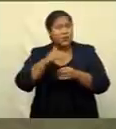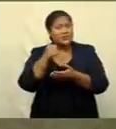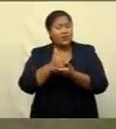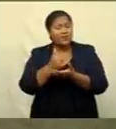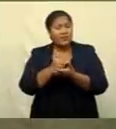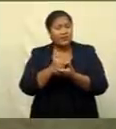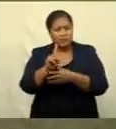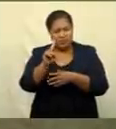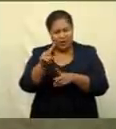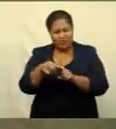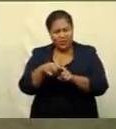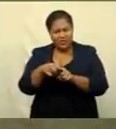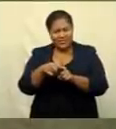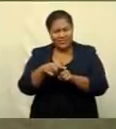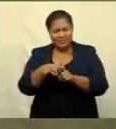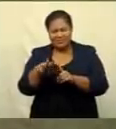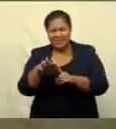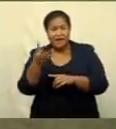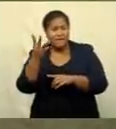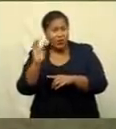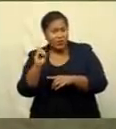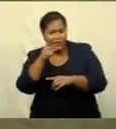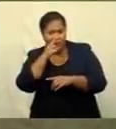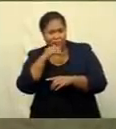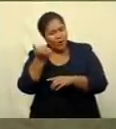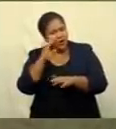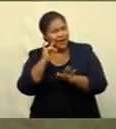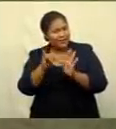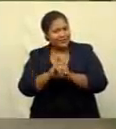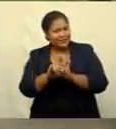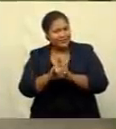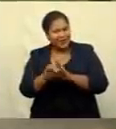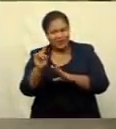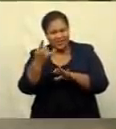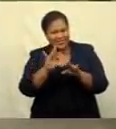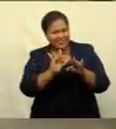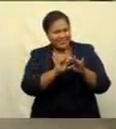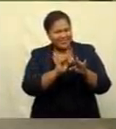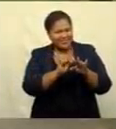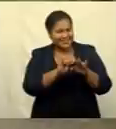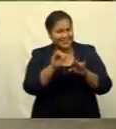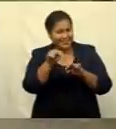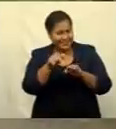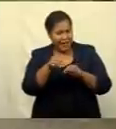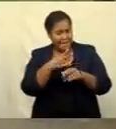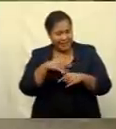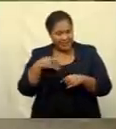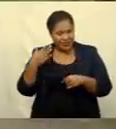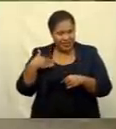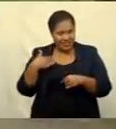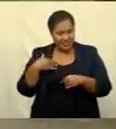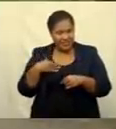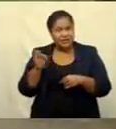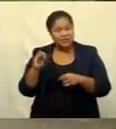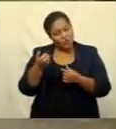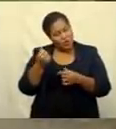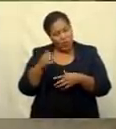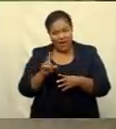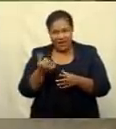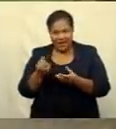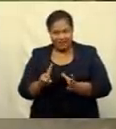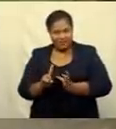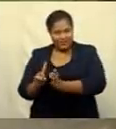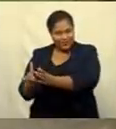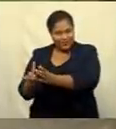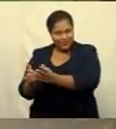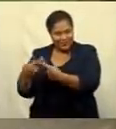case, around 40 people have been identified as primary contacts by the Ministry of Health, and they have been taken into quarantine